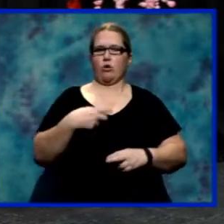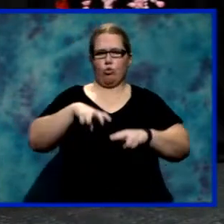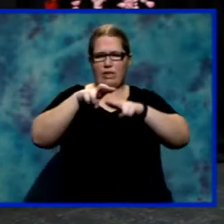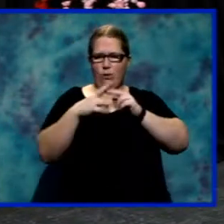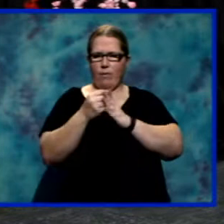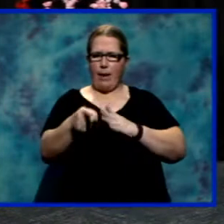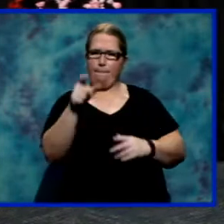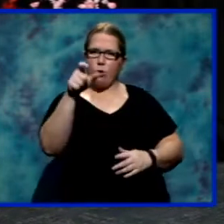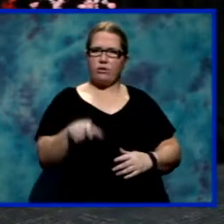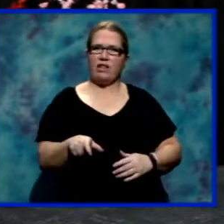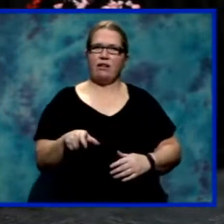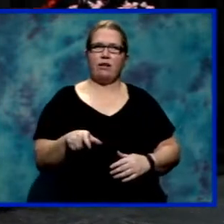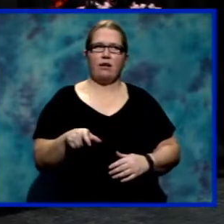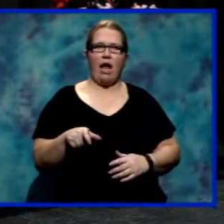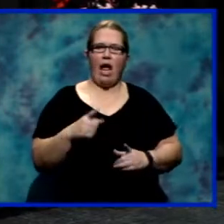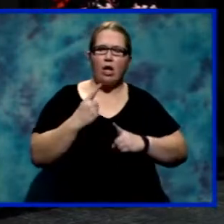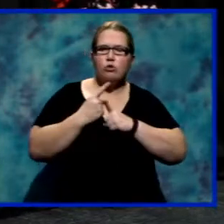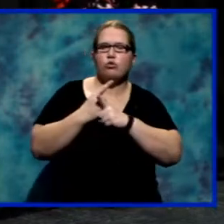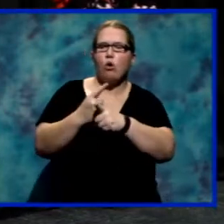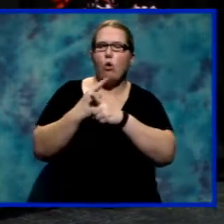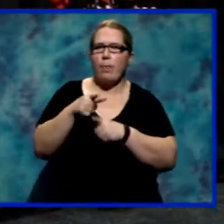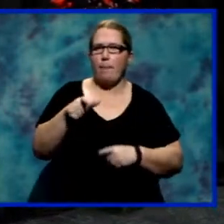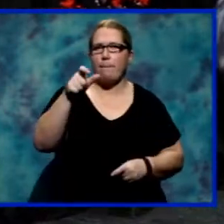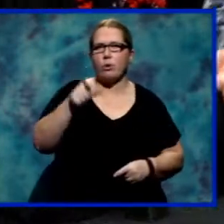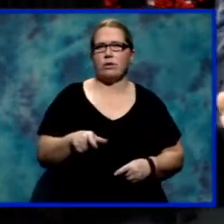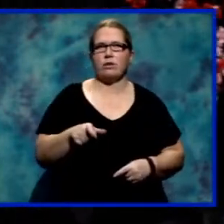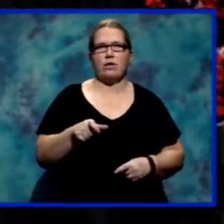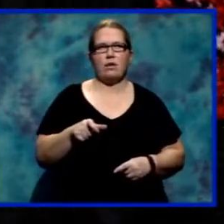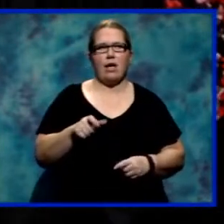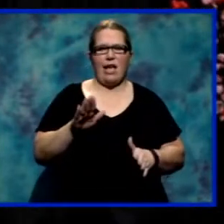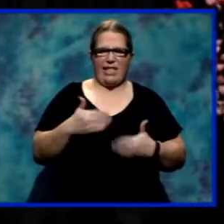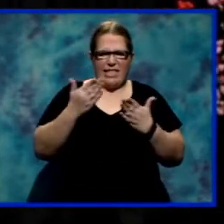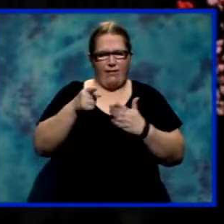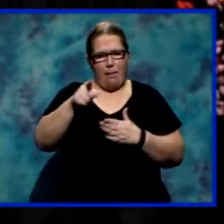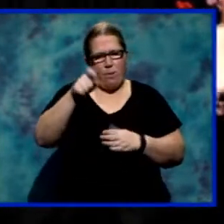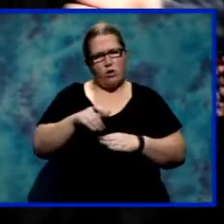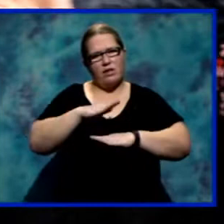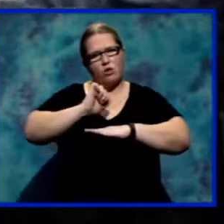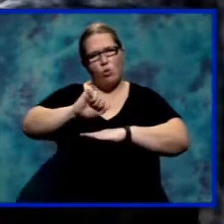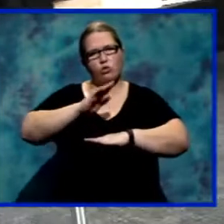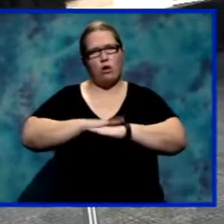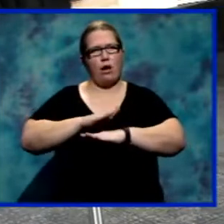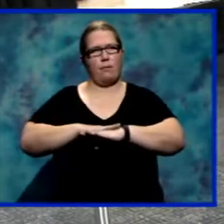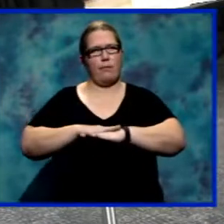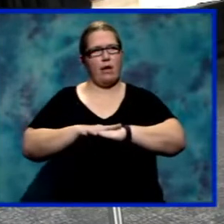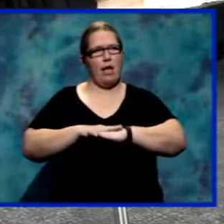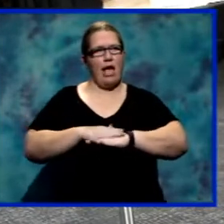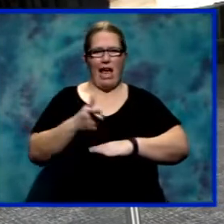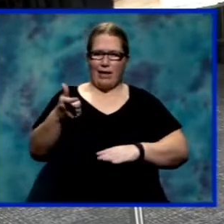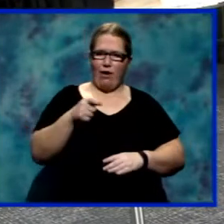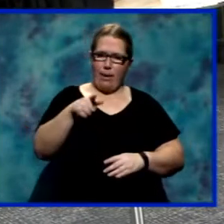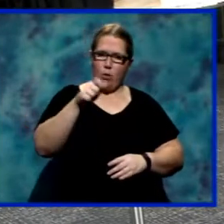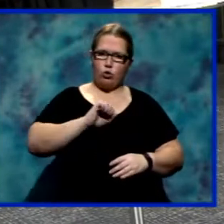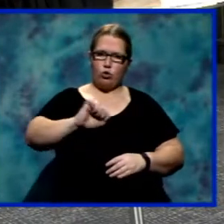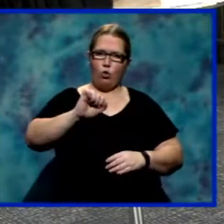them and to talk to them and to give them time and perhaps even to invite them round to your place